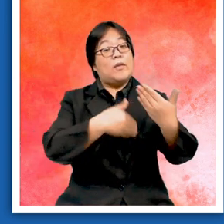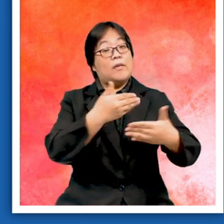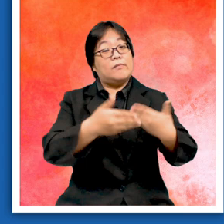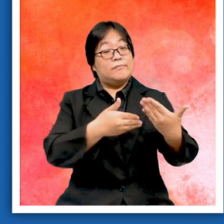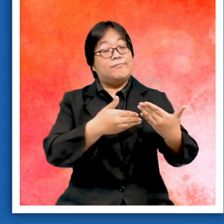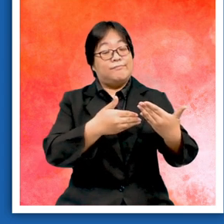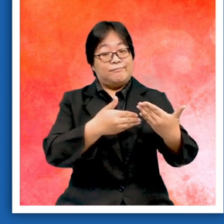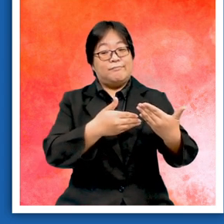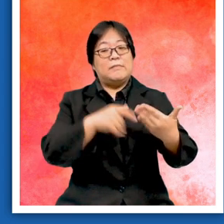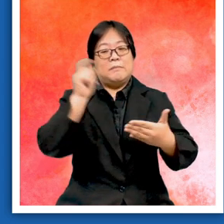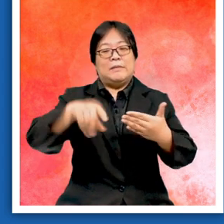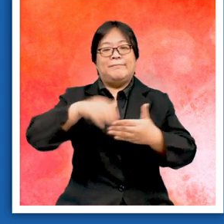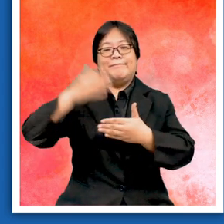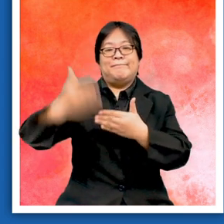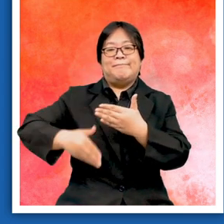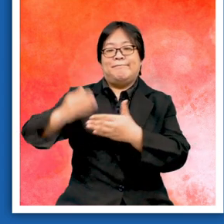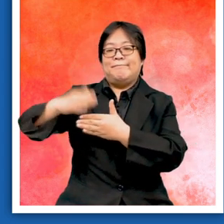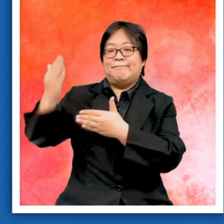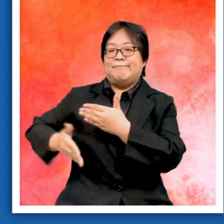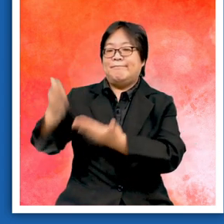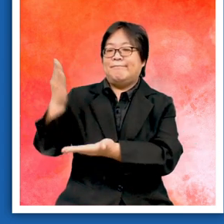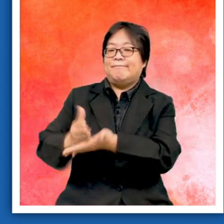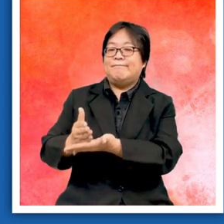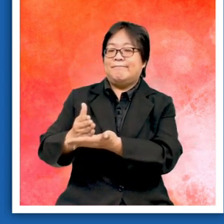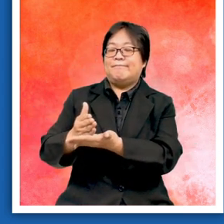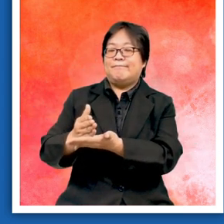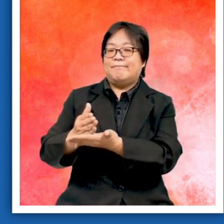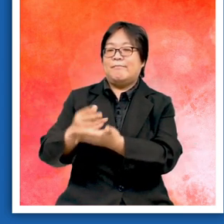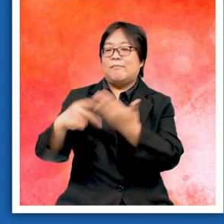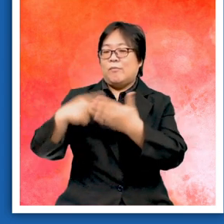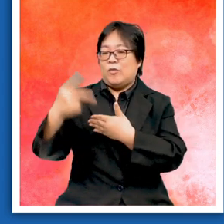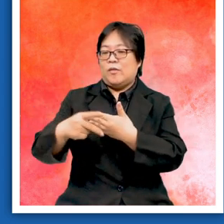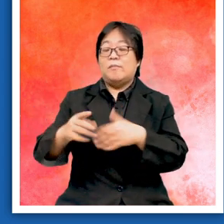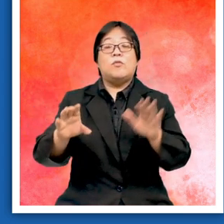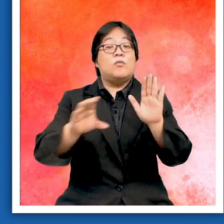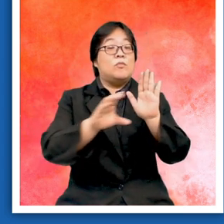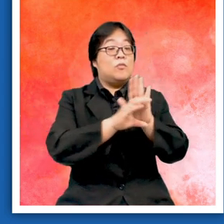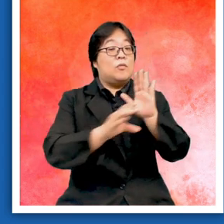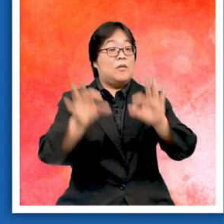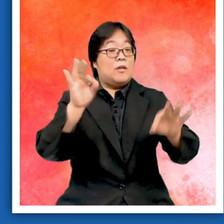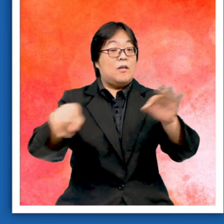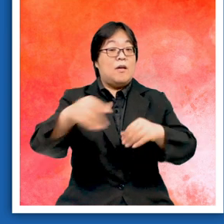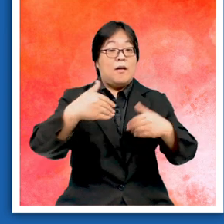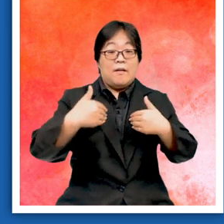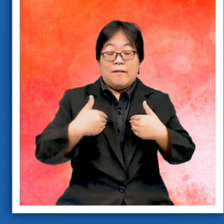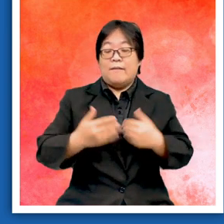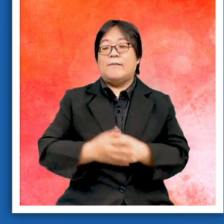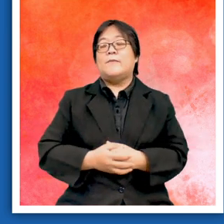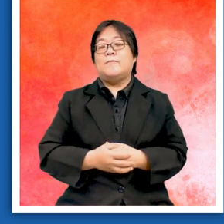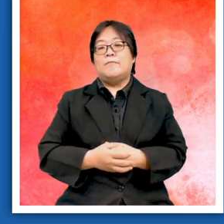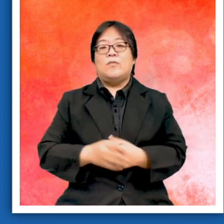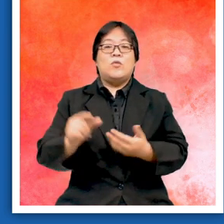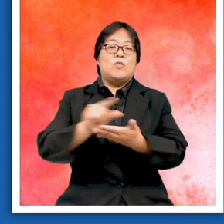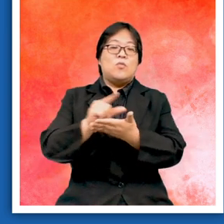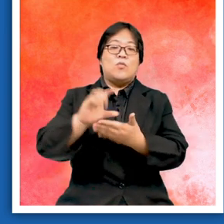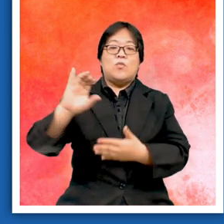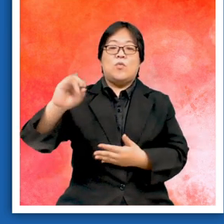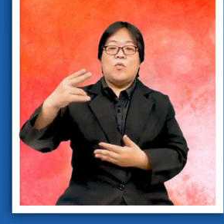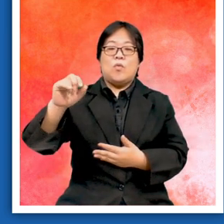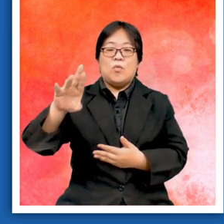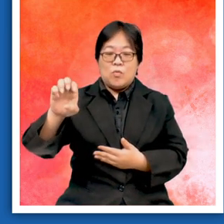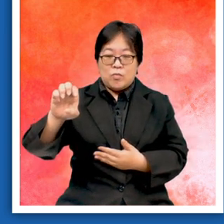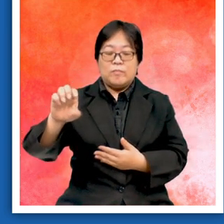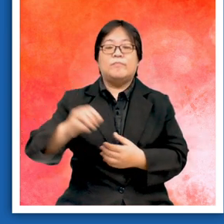be terminated. All right, so for example, if you have installed the Google Chrome remote